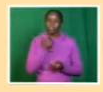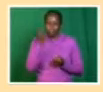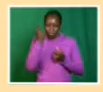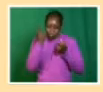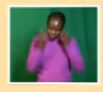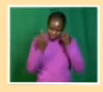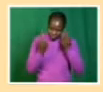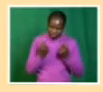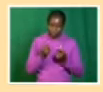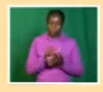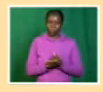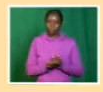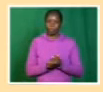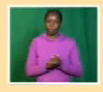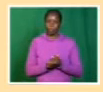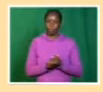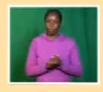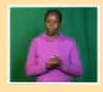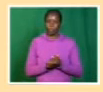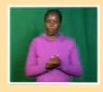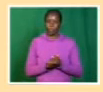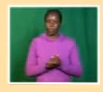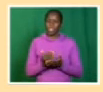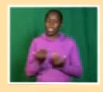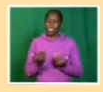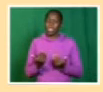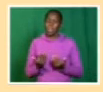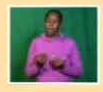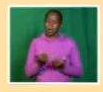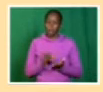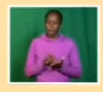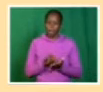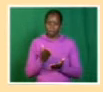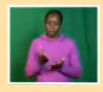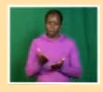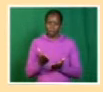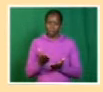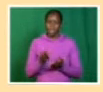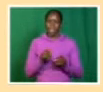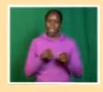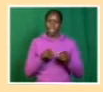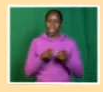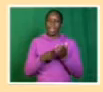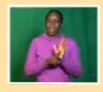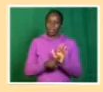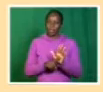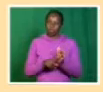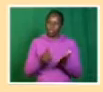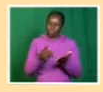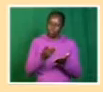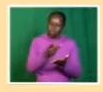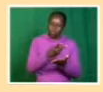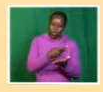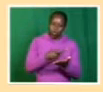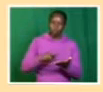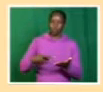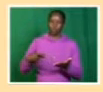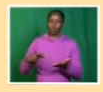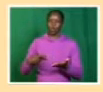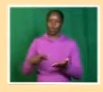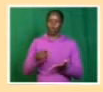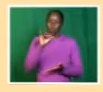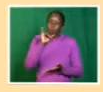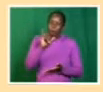idea that we have talked about. Okay, here is an example. Sketch the graph of the